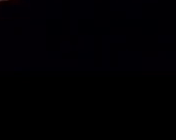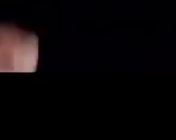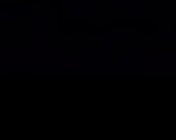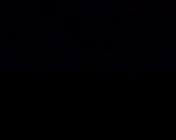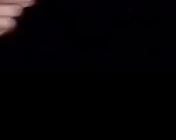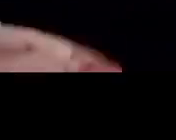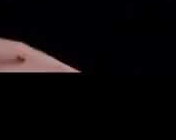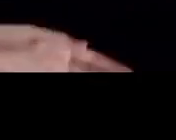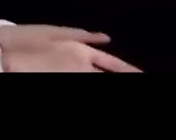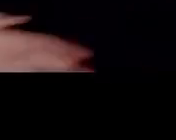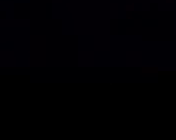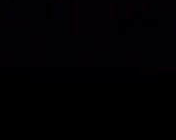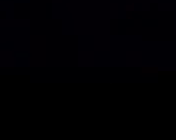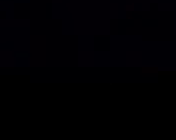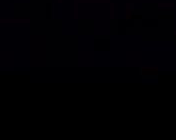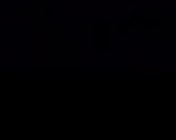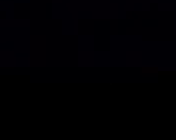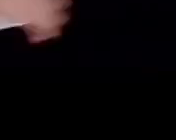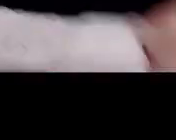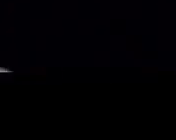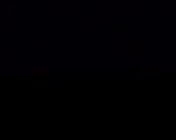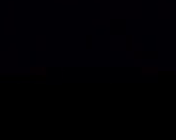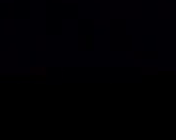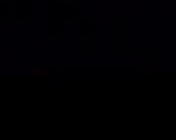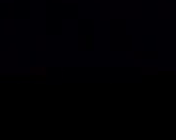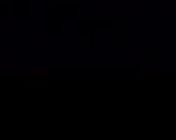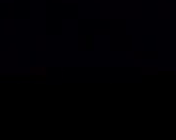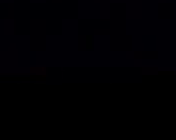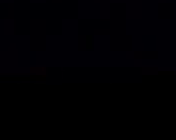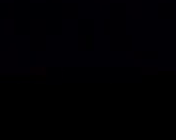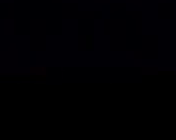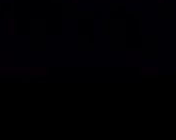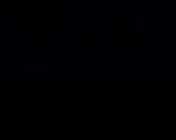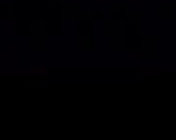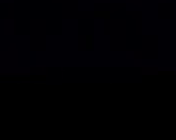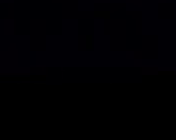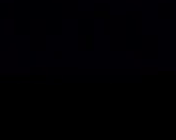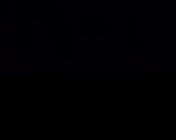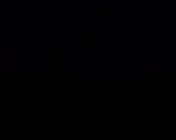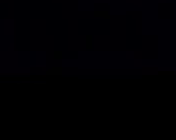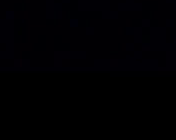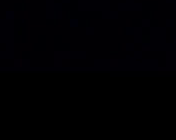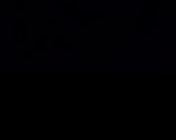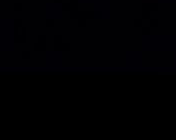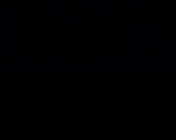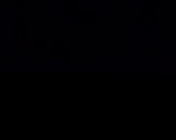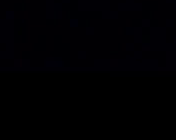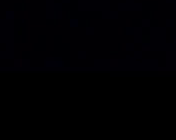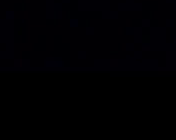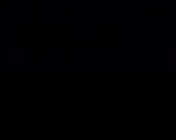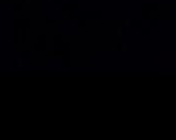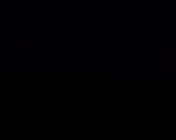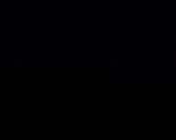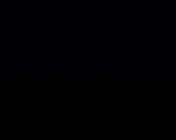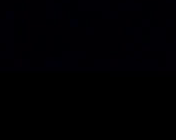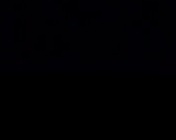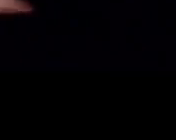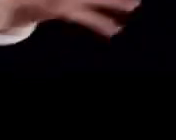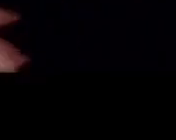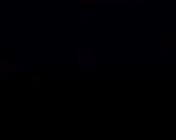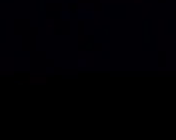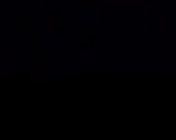my father treated us children and how he treated his wife, as they saw how his wife acted and how us as his children,